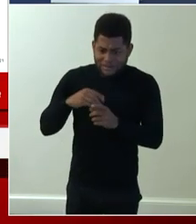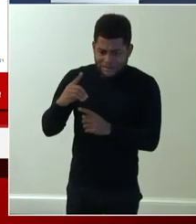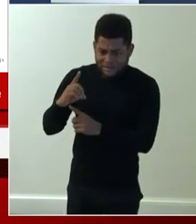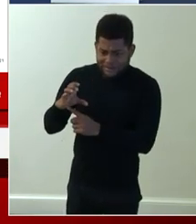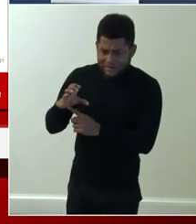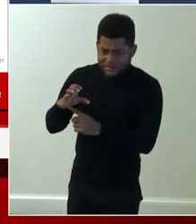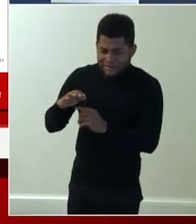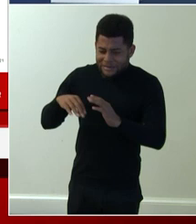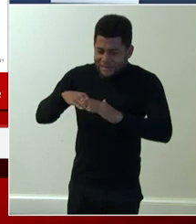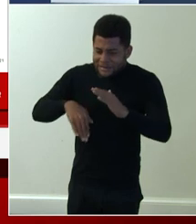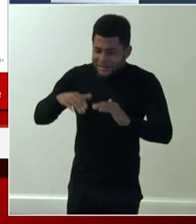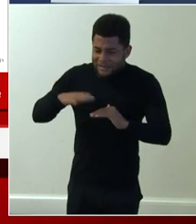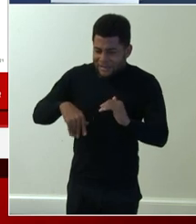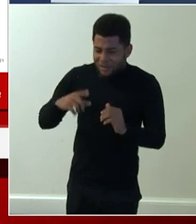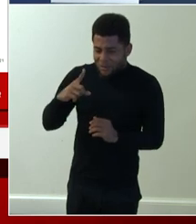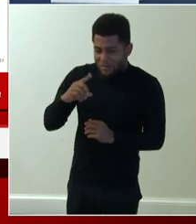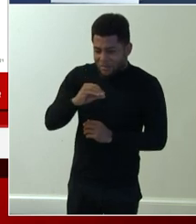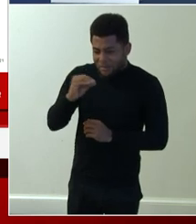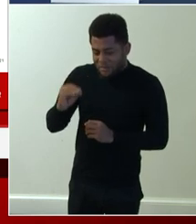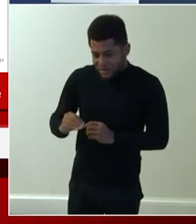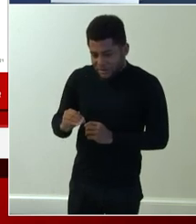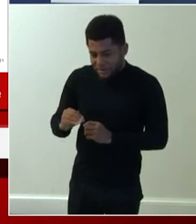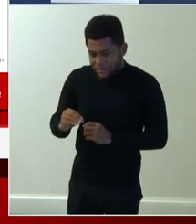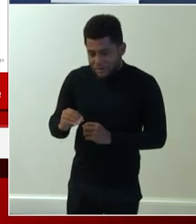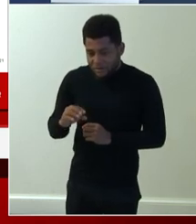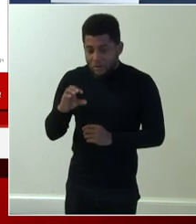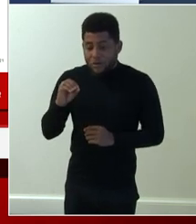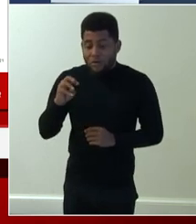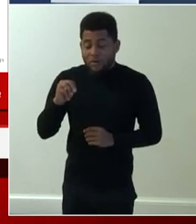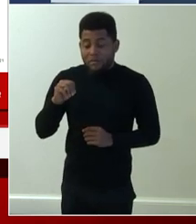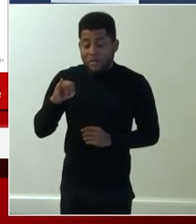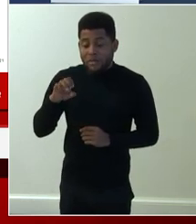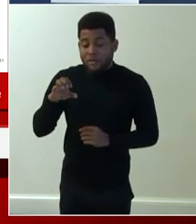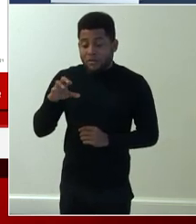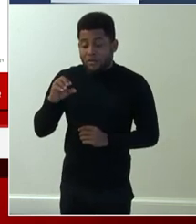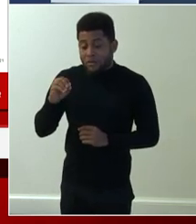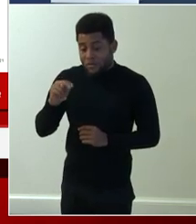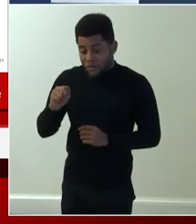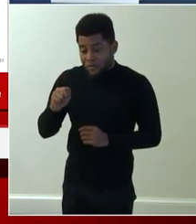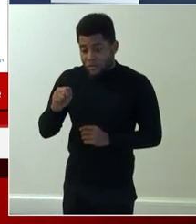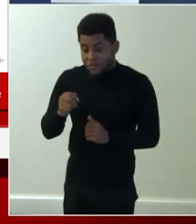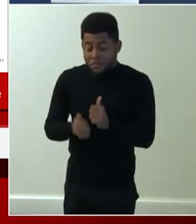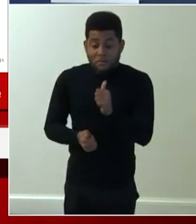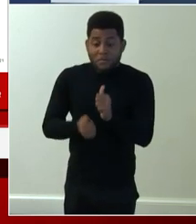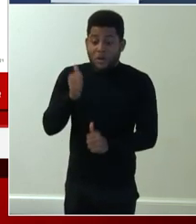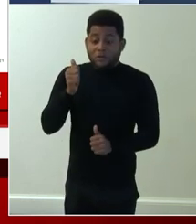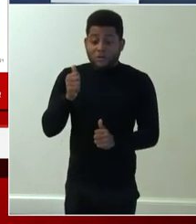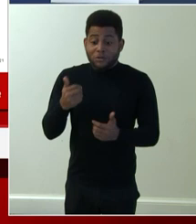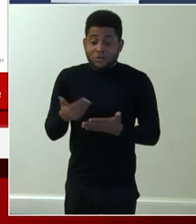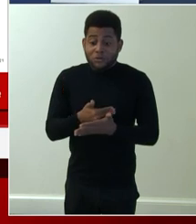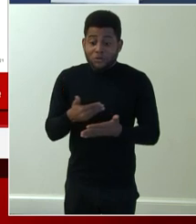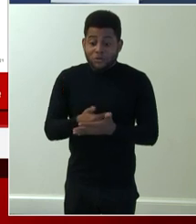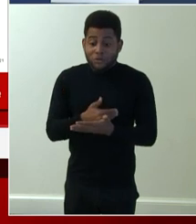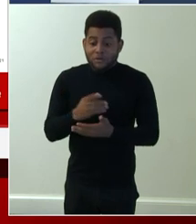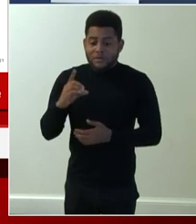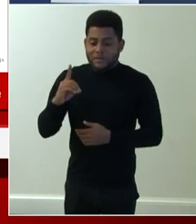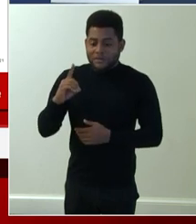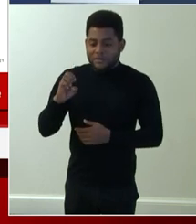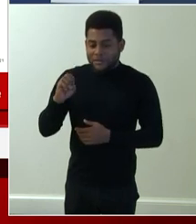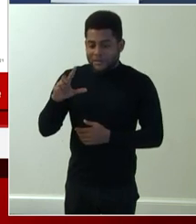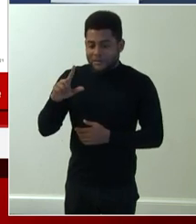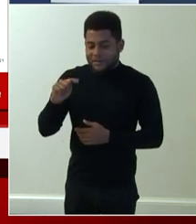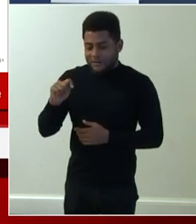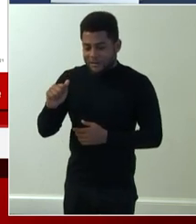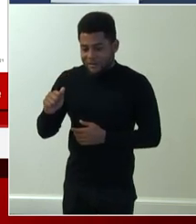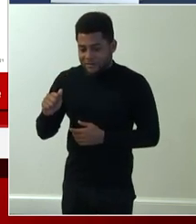1% are Omicron. Of course, sequencing data lags a little bit behind our case data because it takes a little bit more time to actually sequence